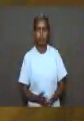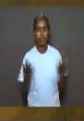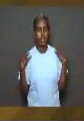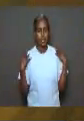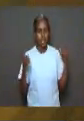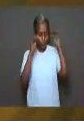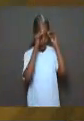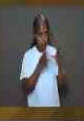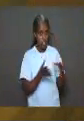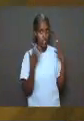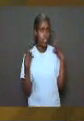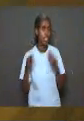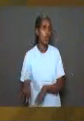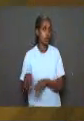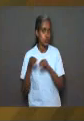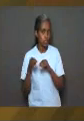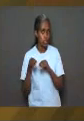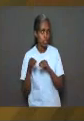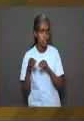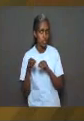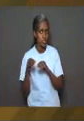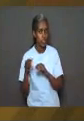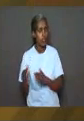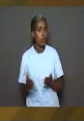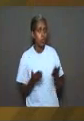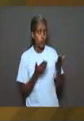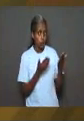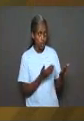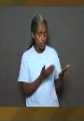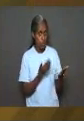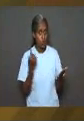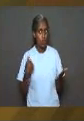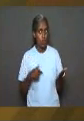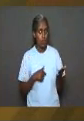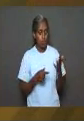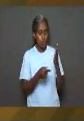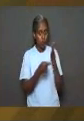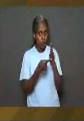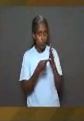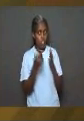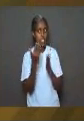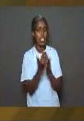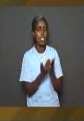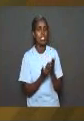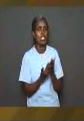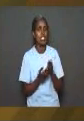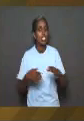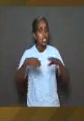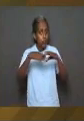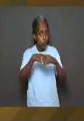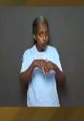Hello, teacher. Hello, students. Welcome to our fourth lesson,